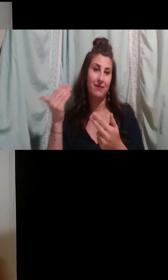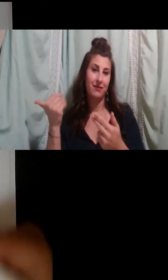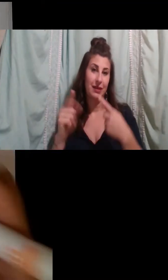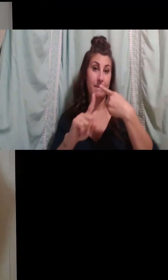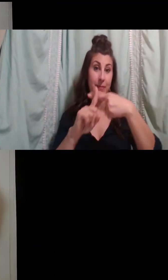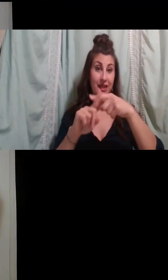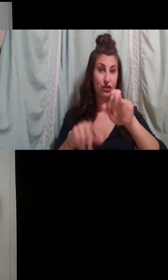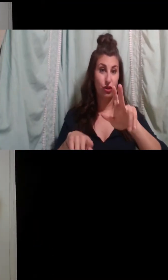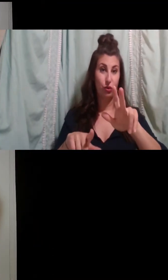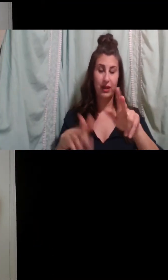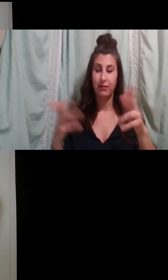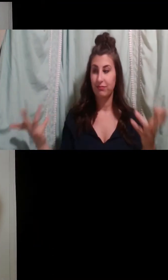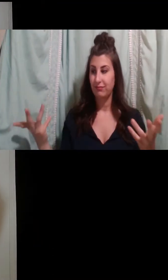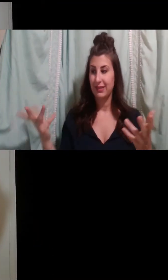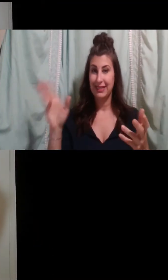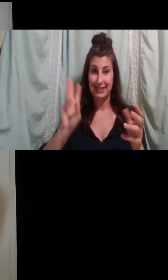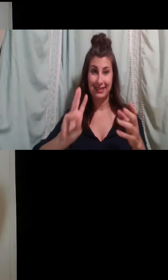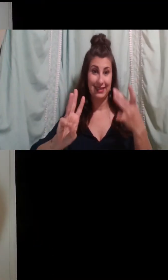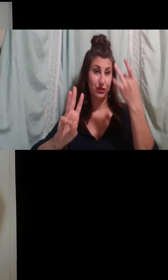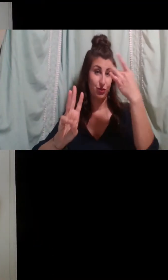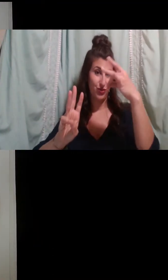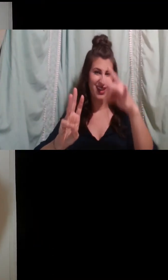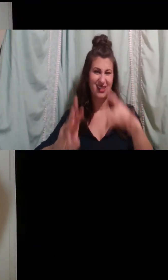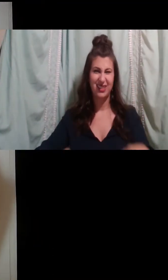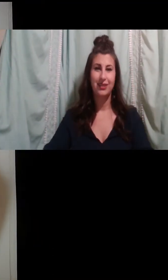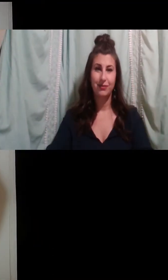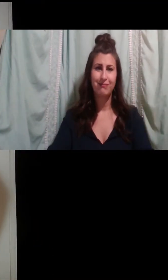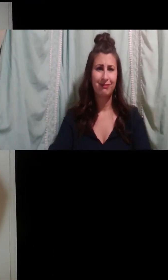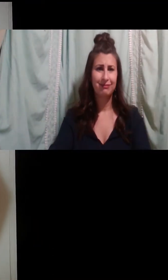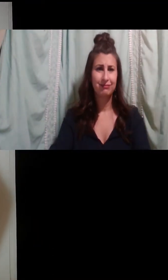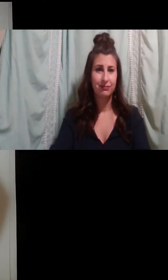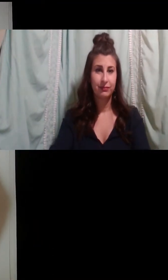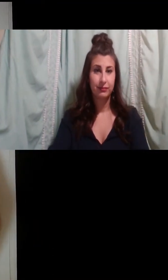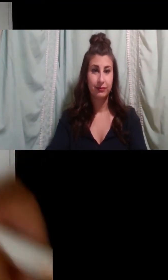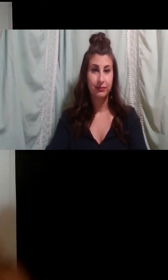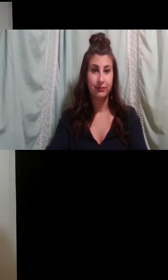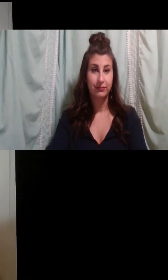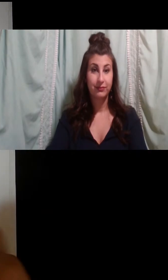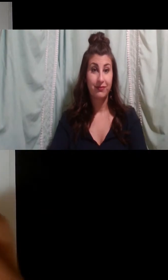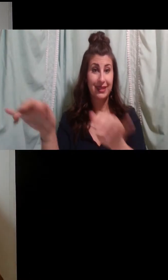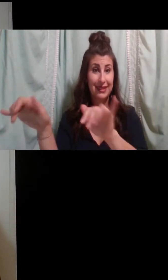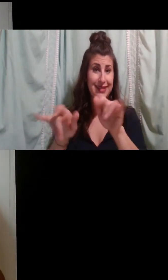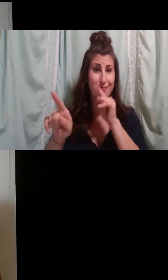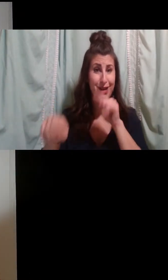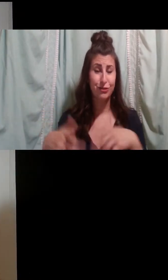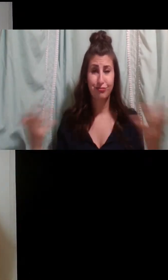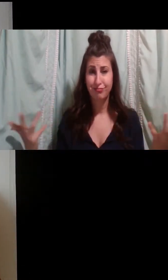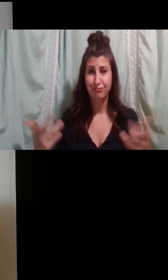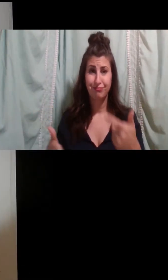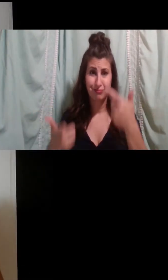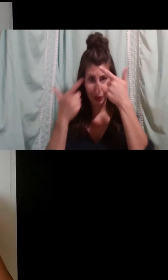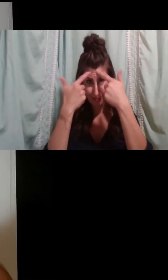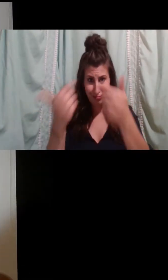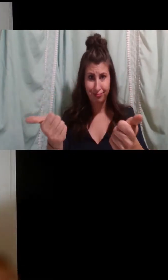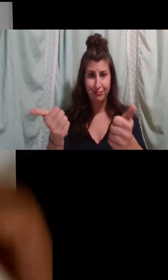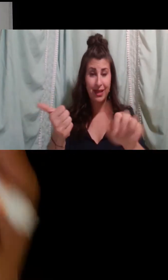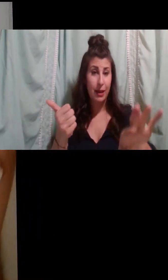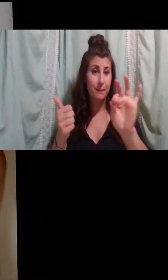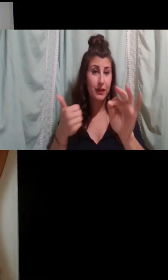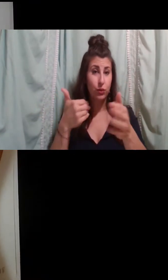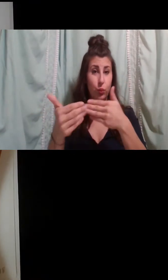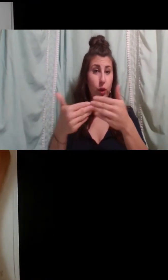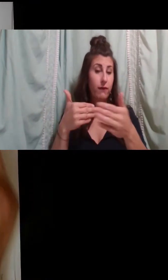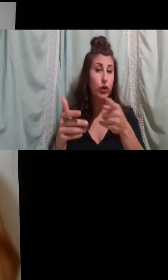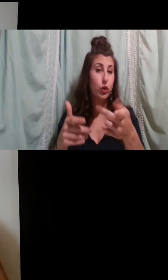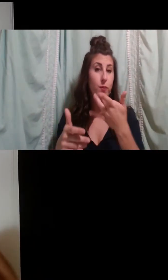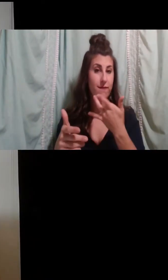plus 3. So that's 6 to the 18th. I get the same exact answer. So pick whichever method you like